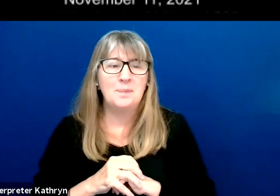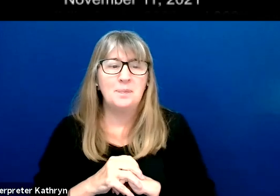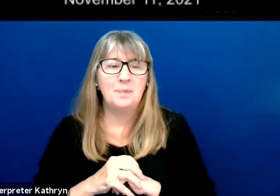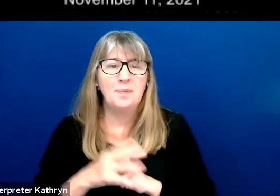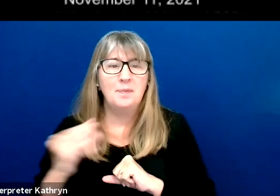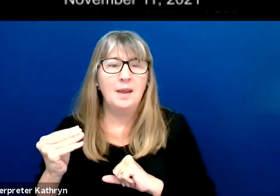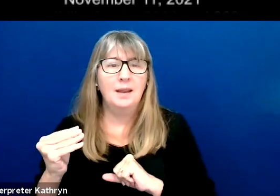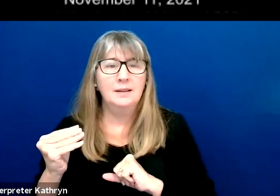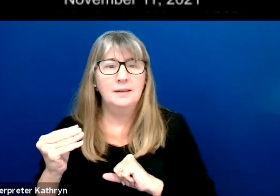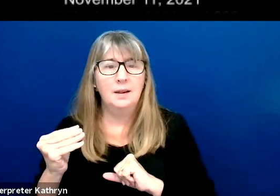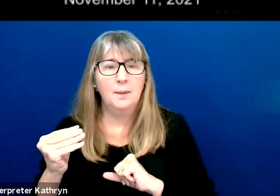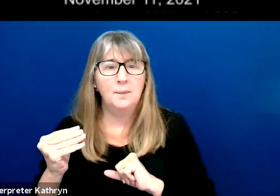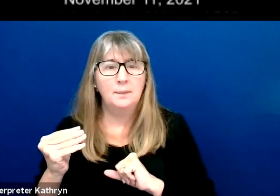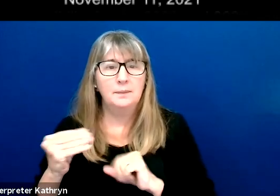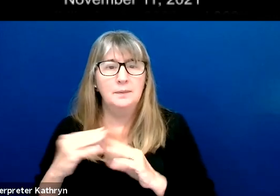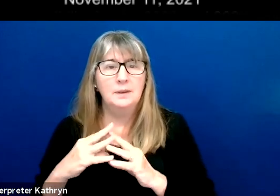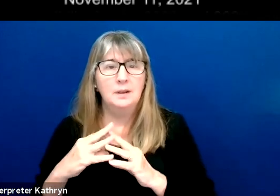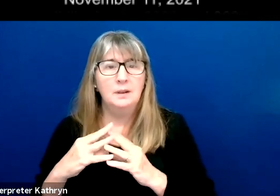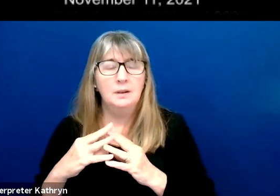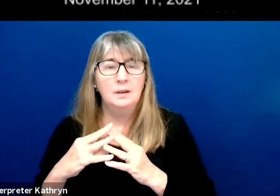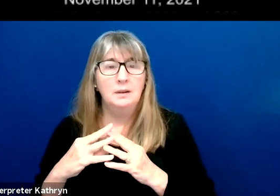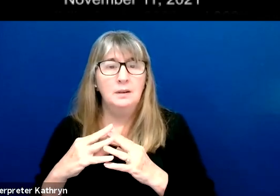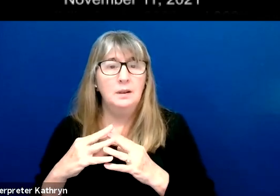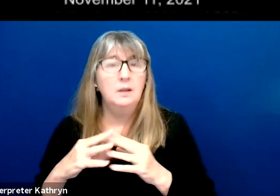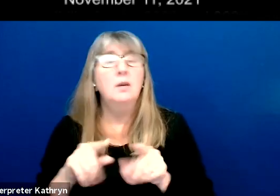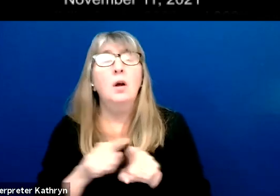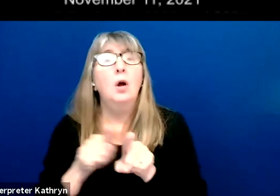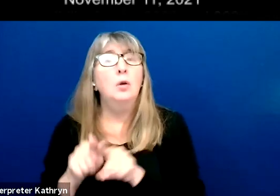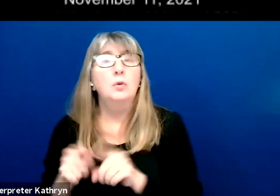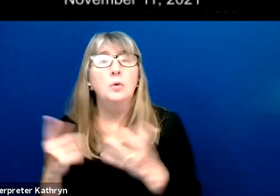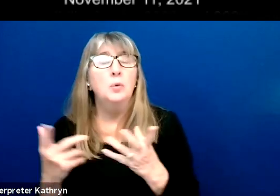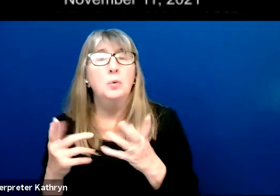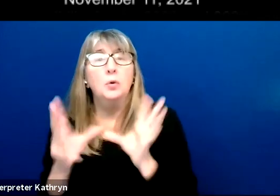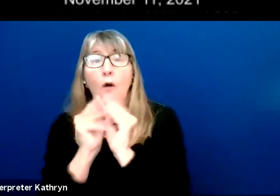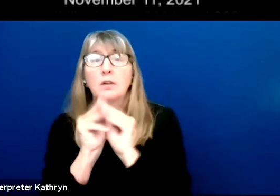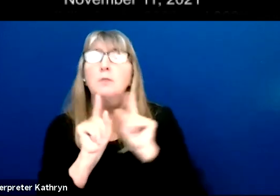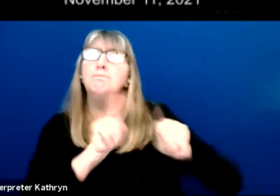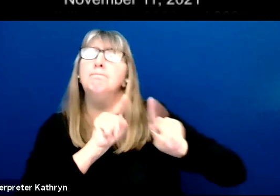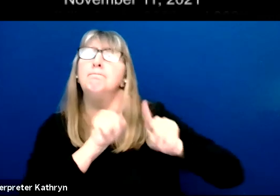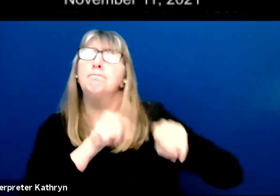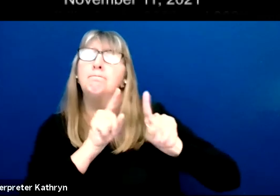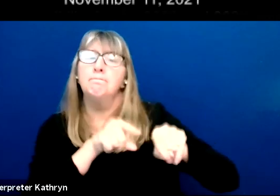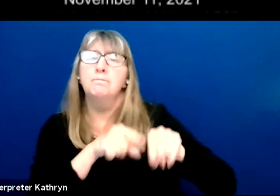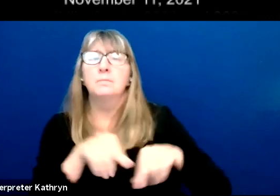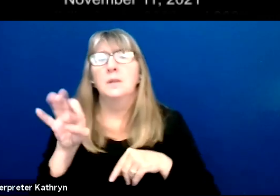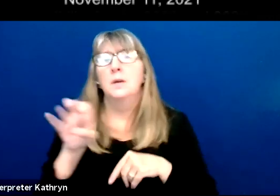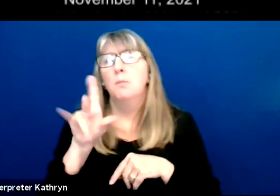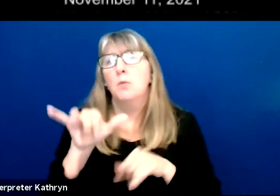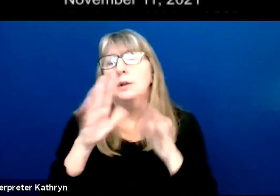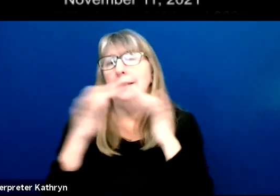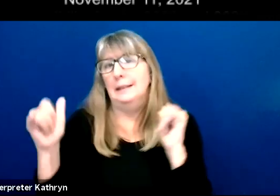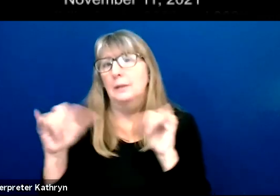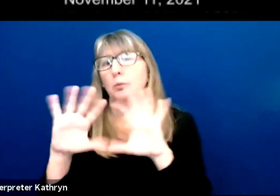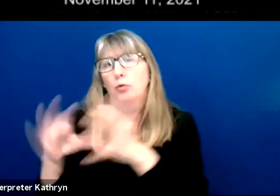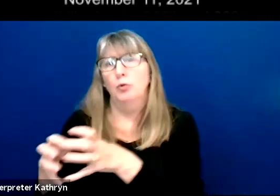and we would also go to a lot of conferences. The Berkeley Systems crew. We would go